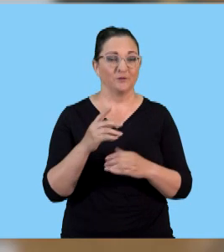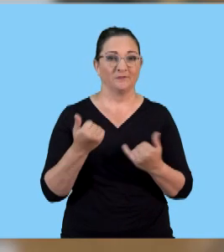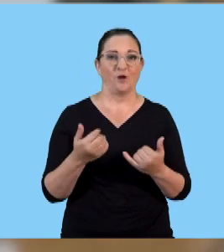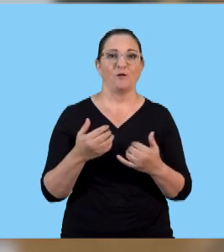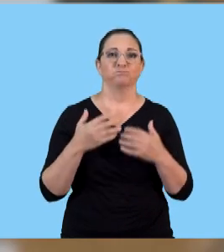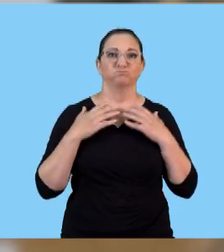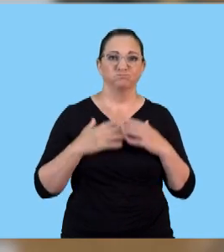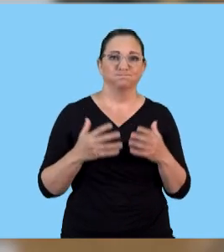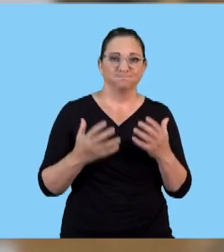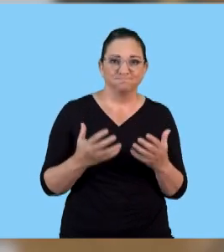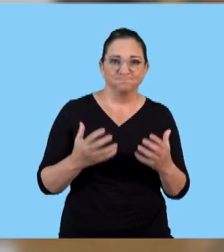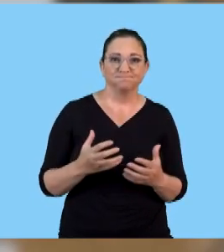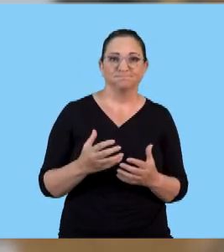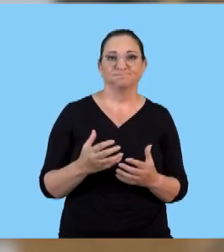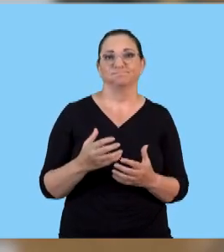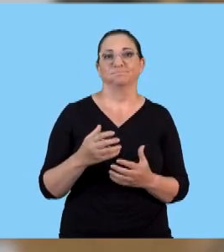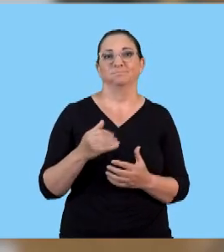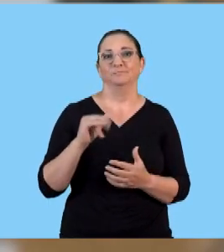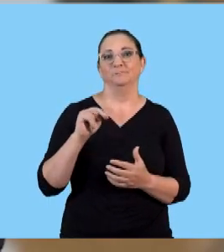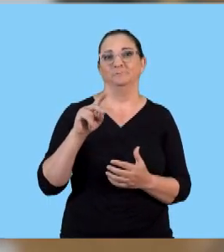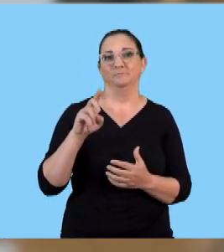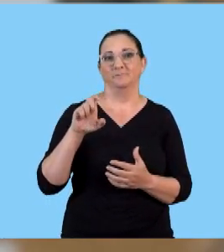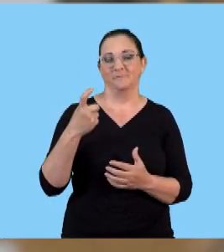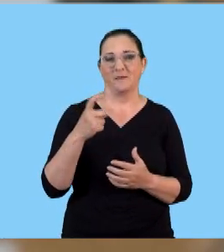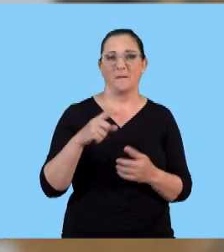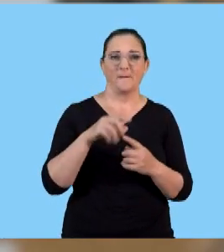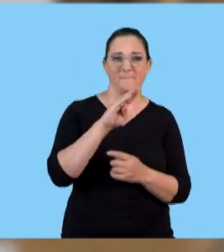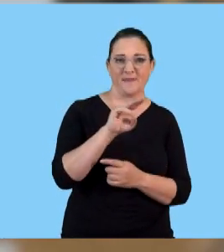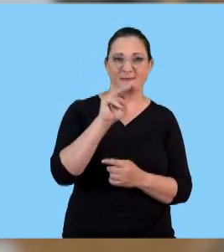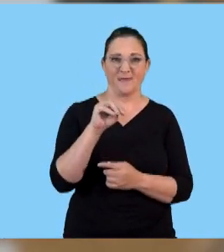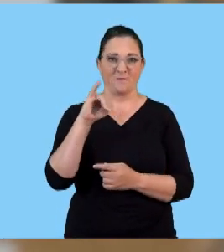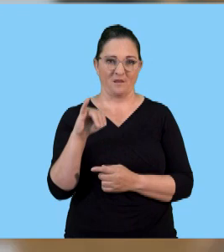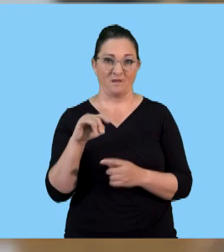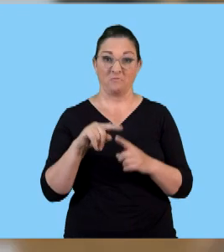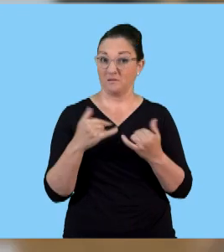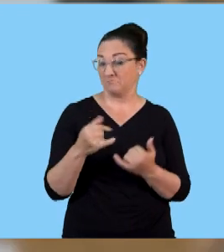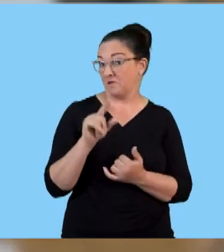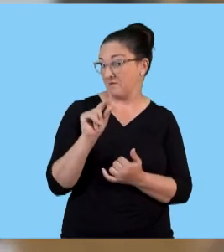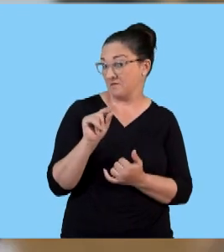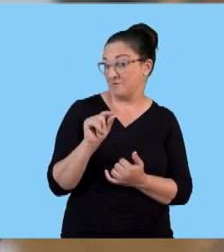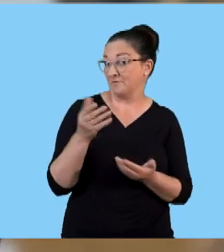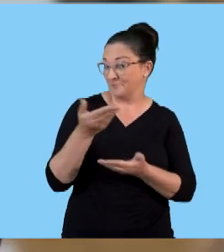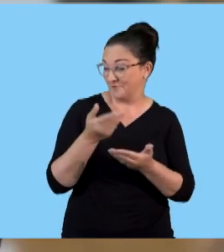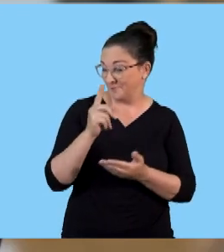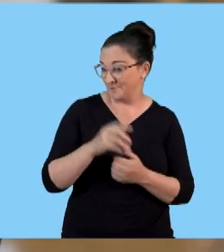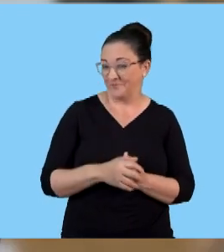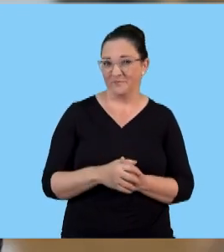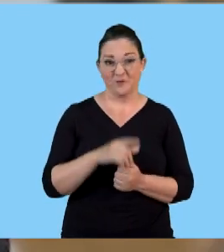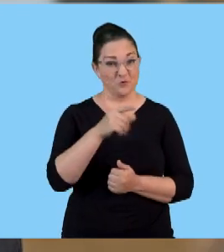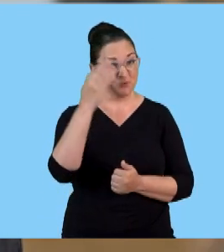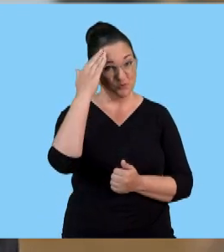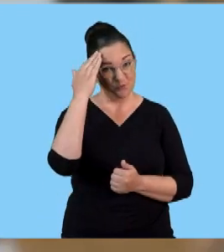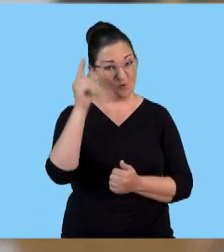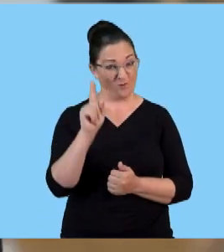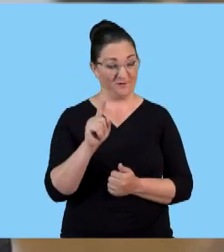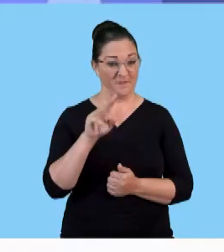Mass Index, that is BMI. Now, as per usual, let me quickly share something interesting with you. Did you know